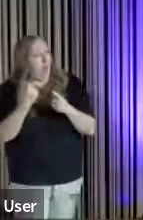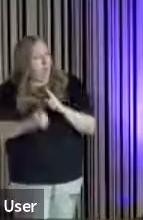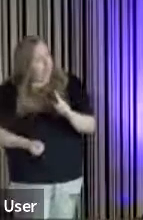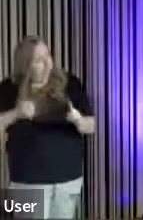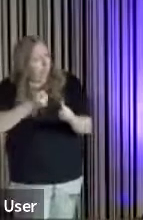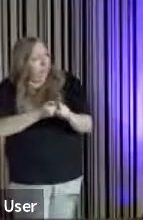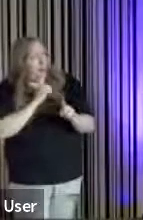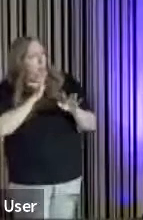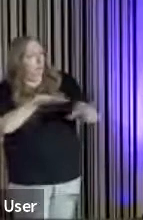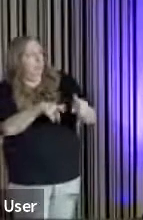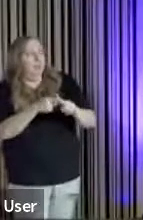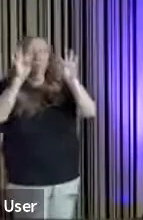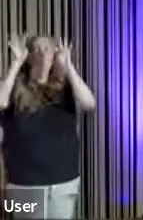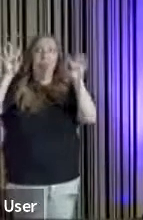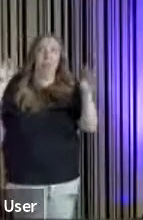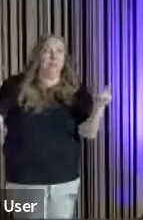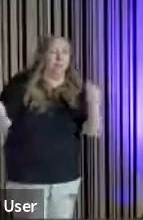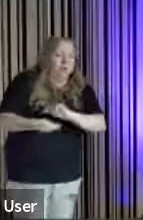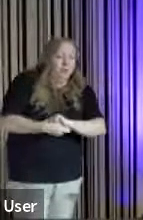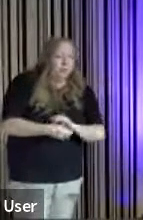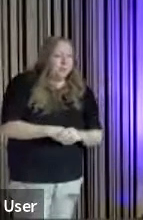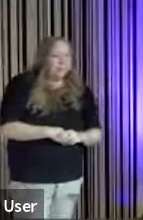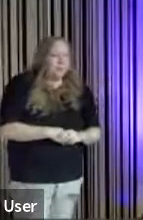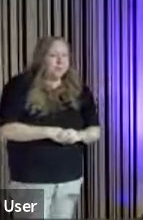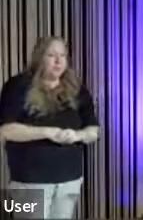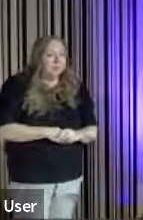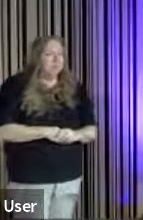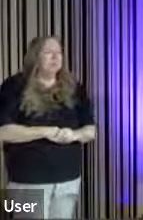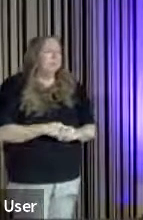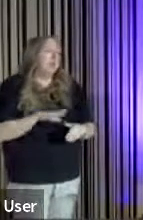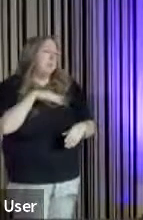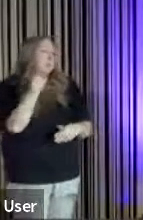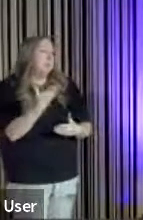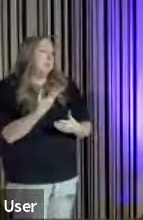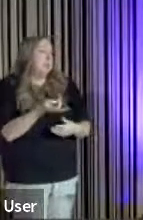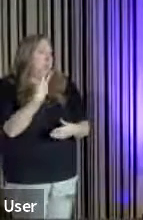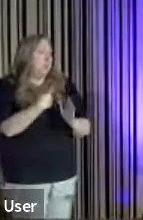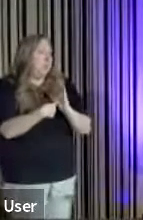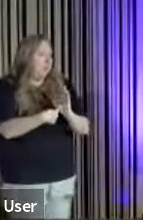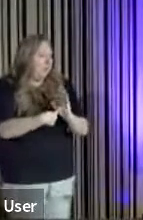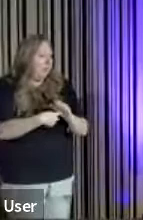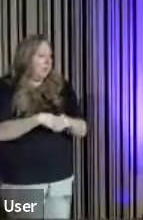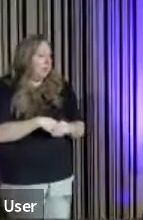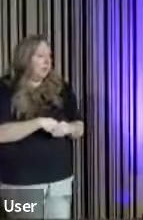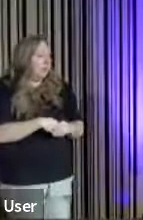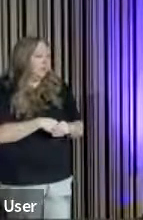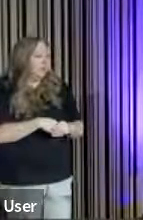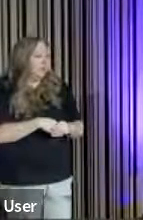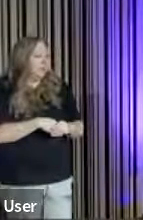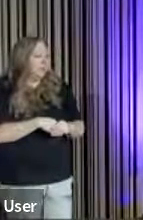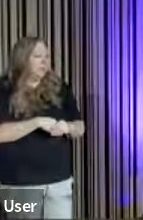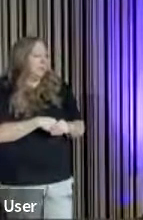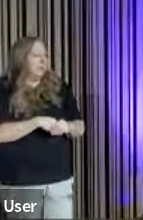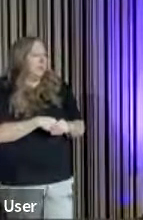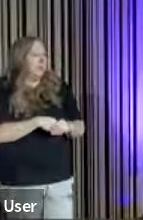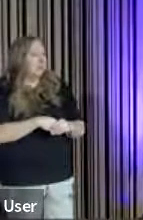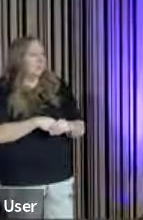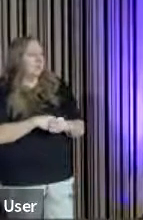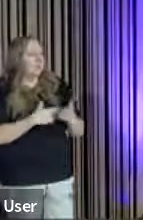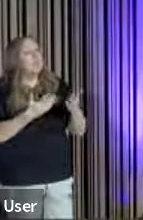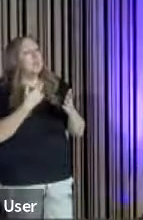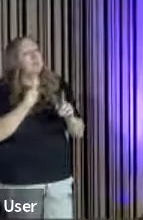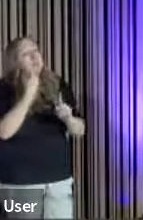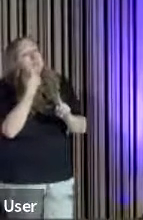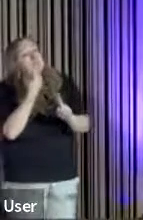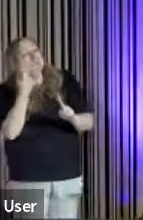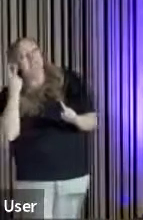examples of this. One where we have sort of dug into the past to see